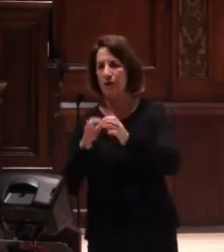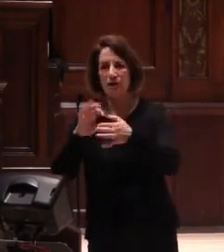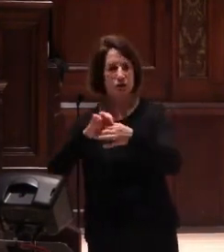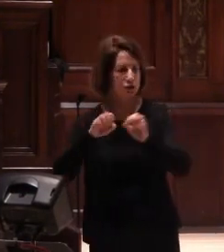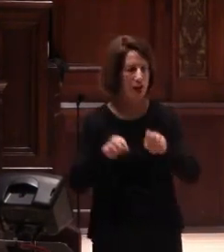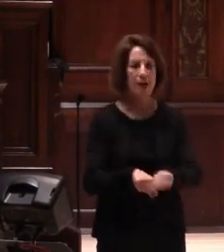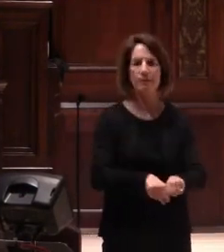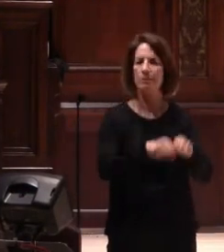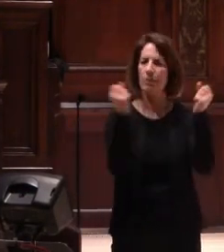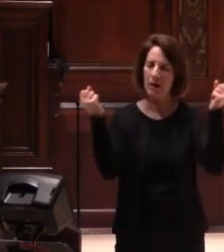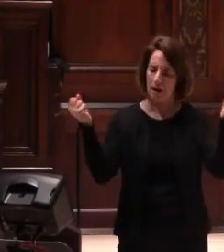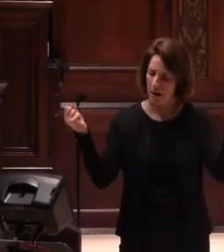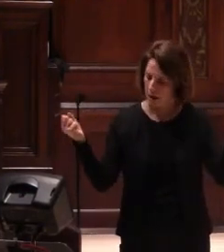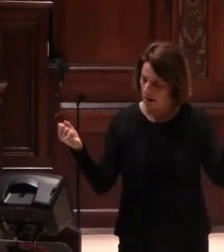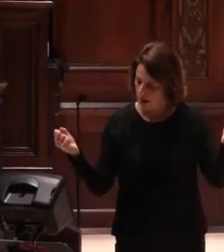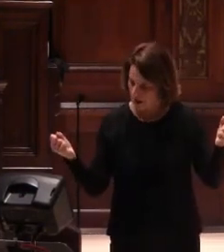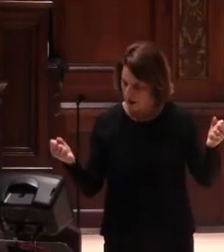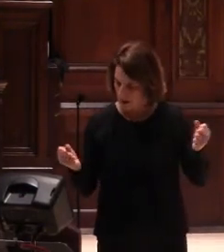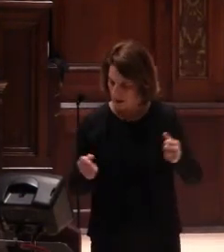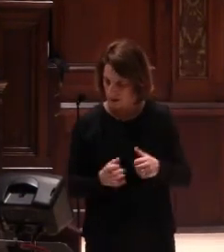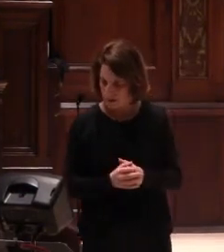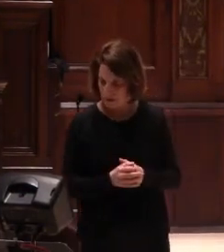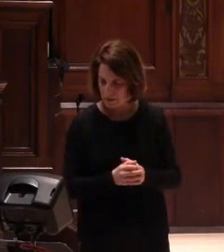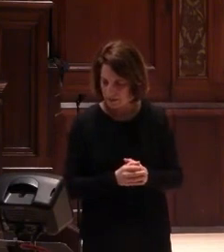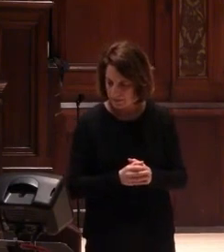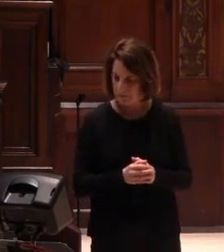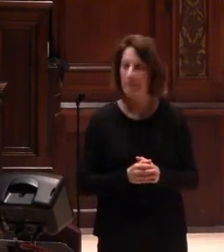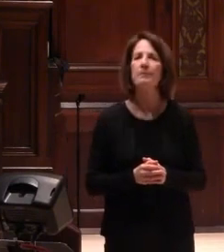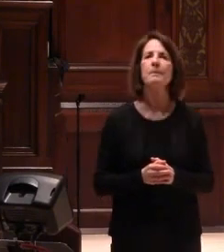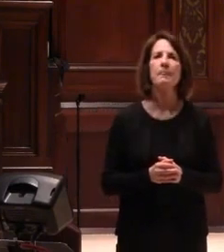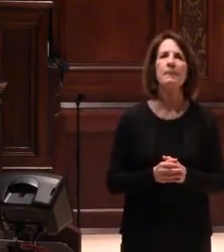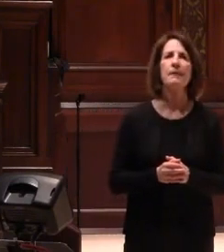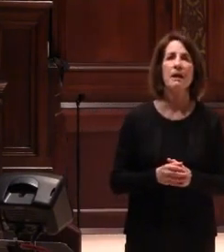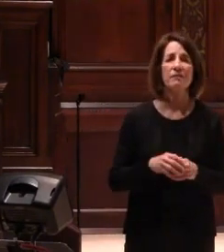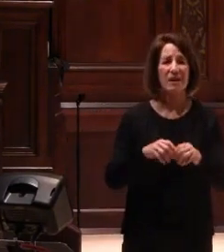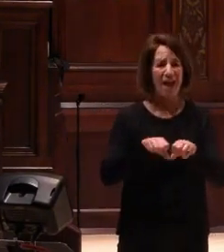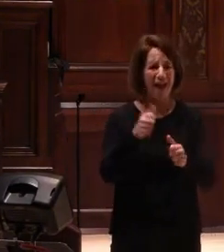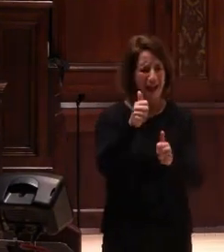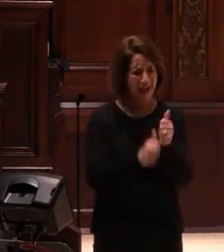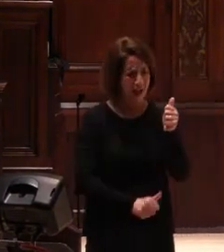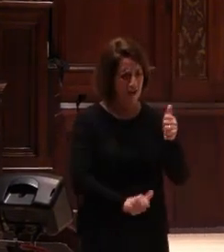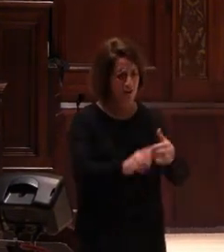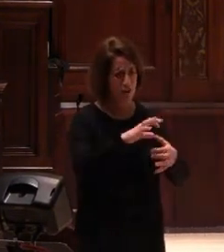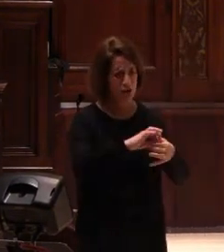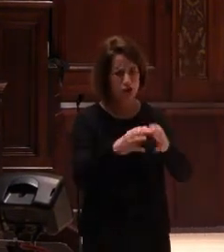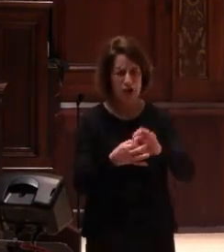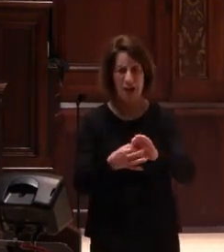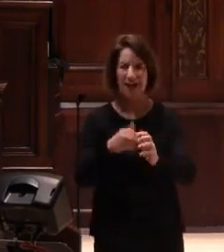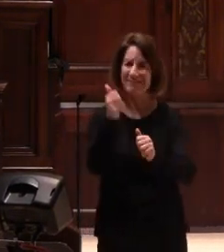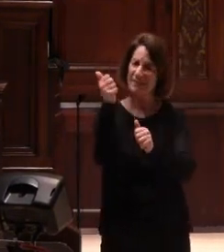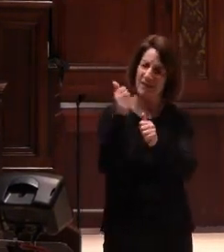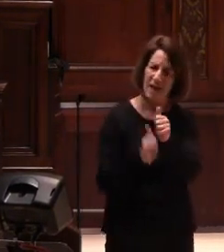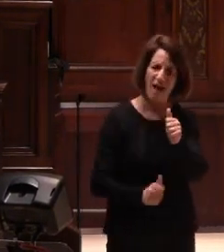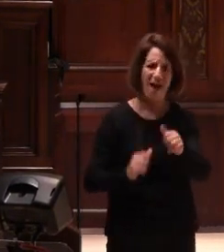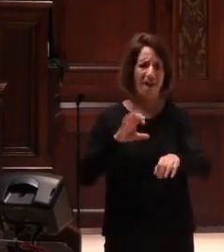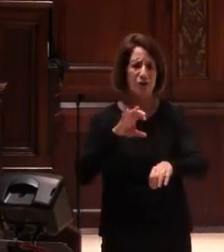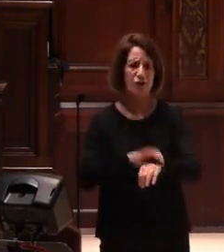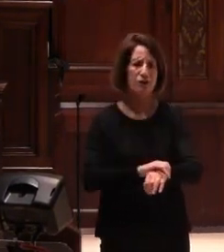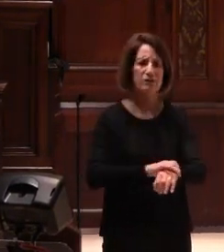Break every chain. Break every chain. Break every chain. every